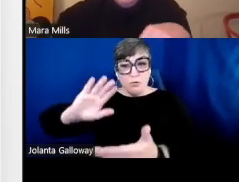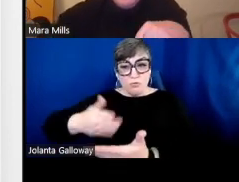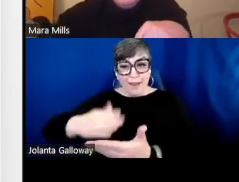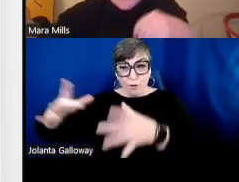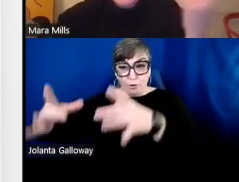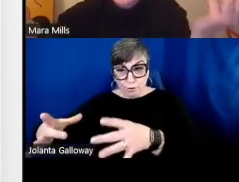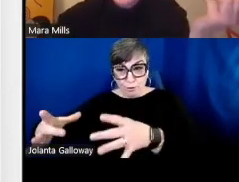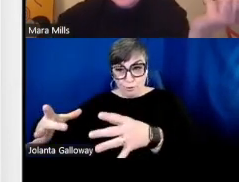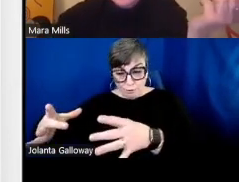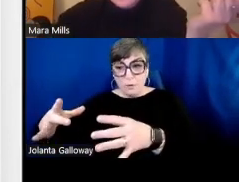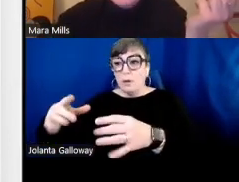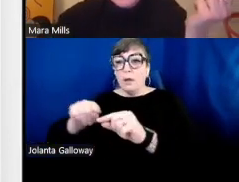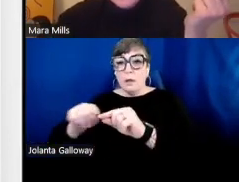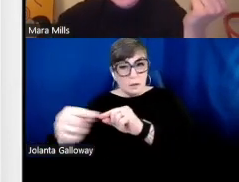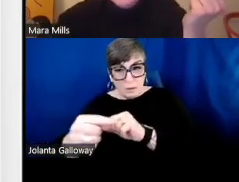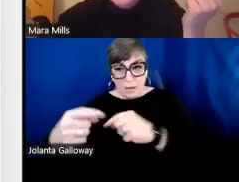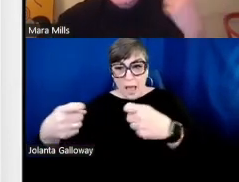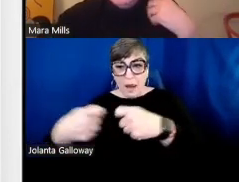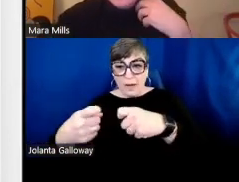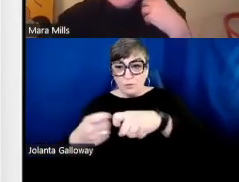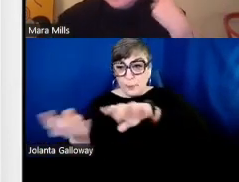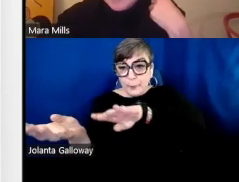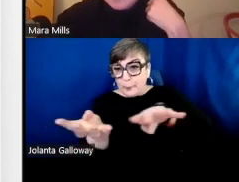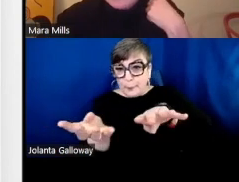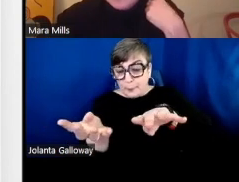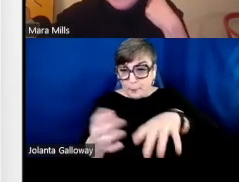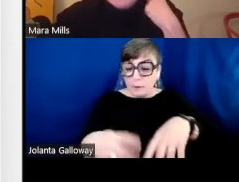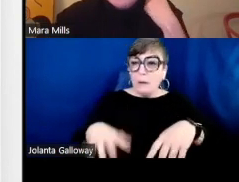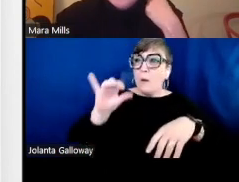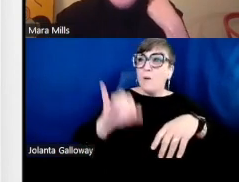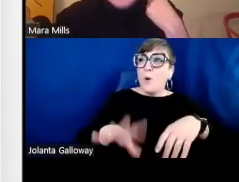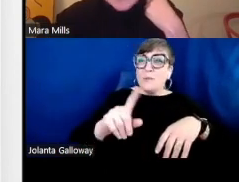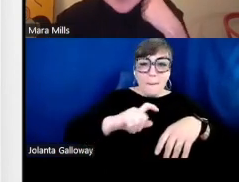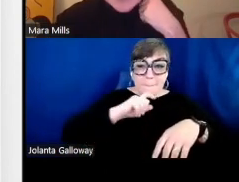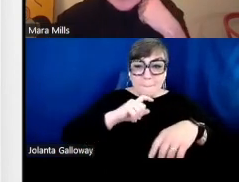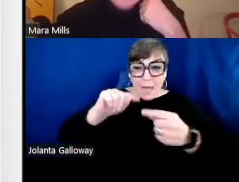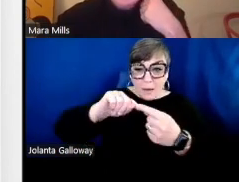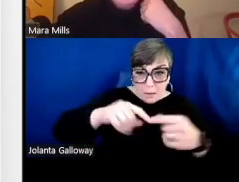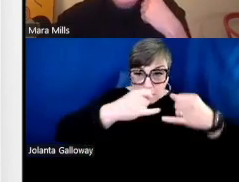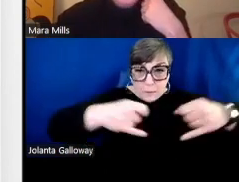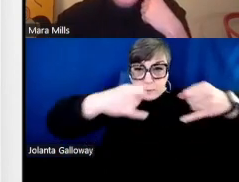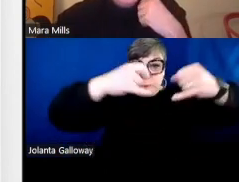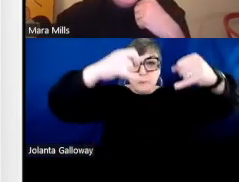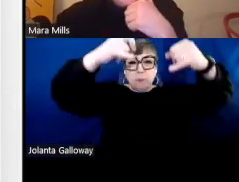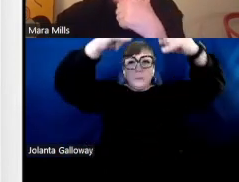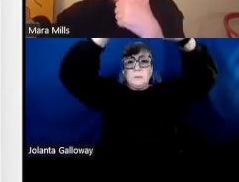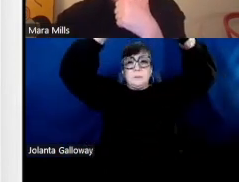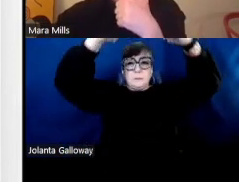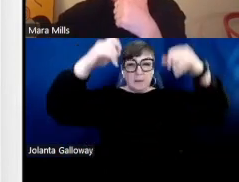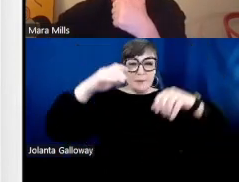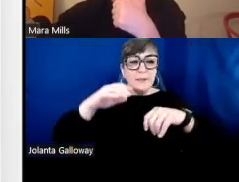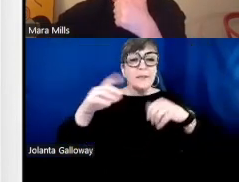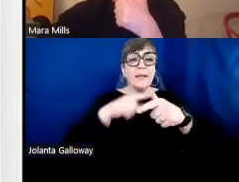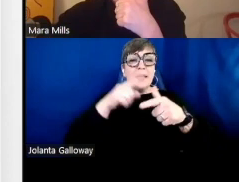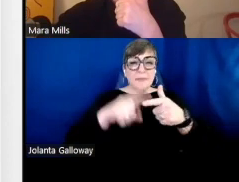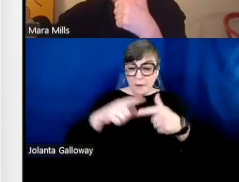chart passed to charged metal handles here those handles are hanging from a wheel on a ceiling gernsbach predicted